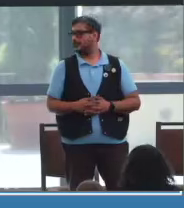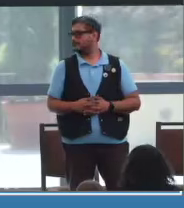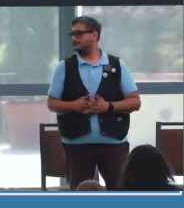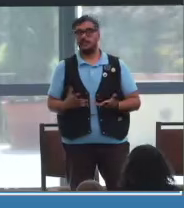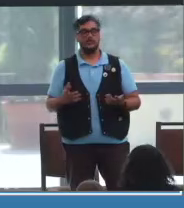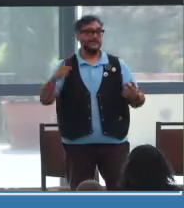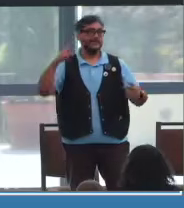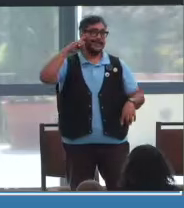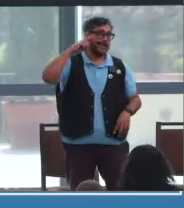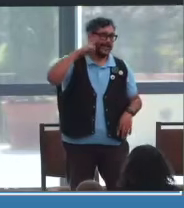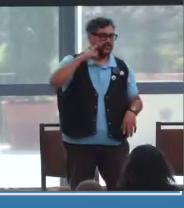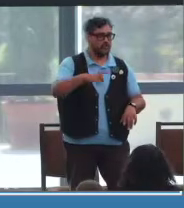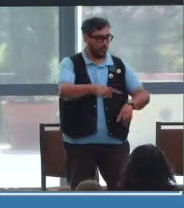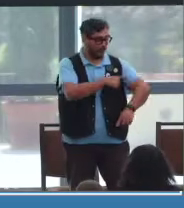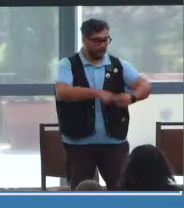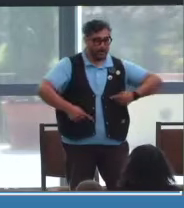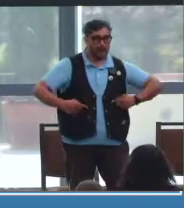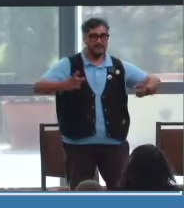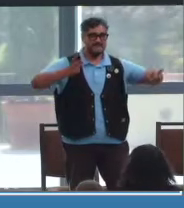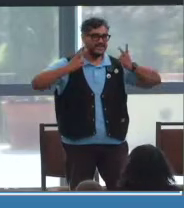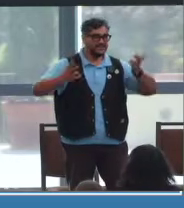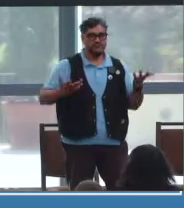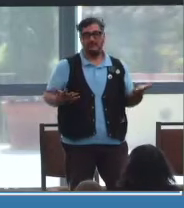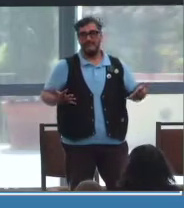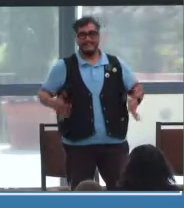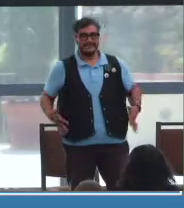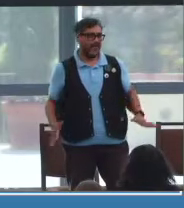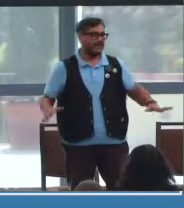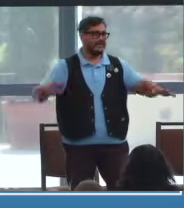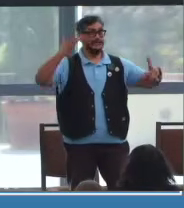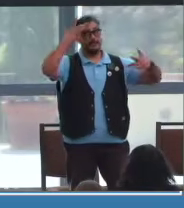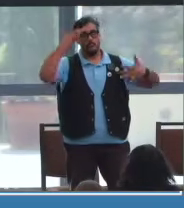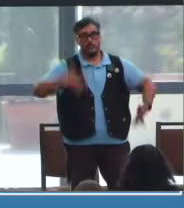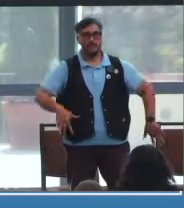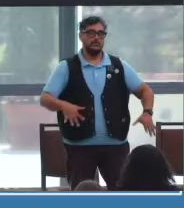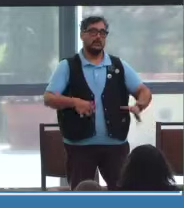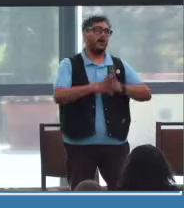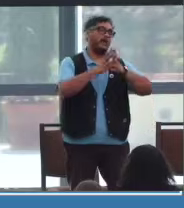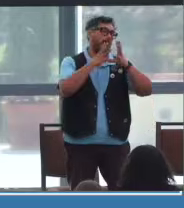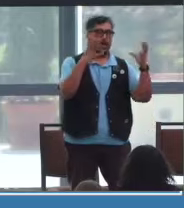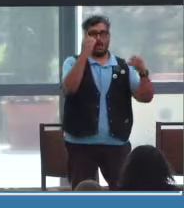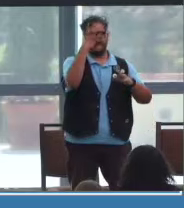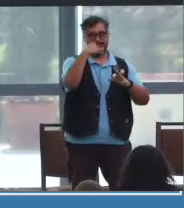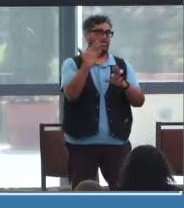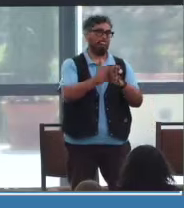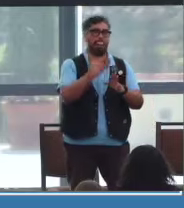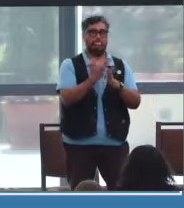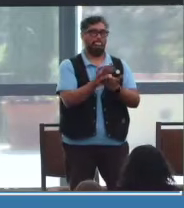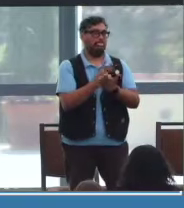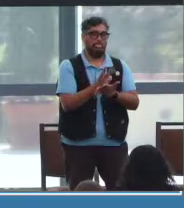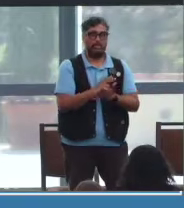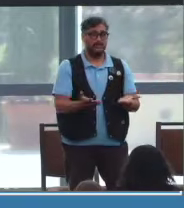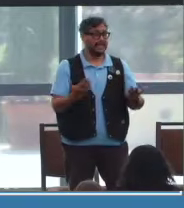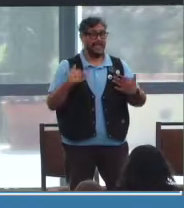symptoms, psychological symptoms, including anxiety and depression, lots of sleep disturbances. You can have